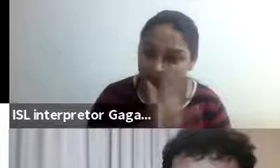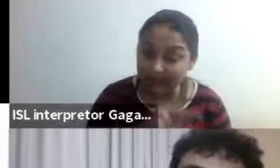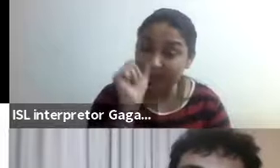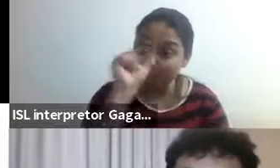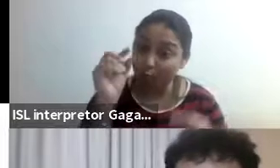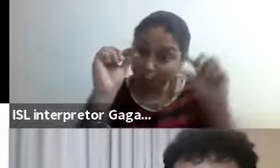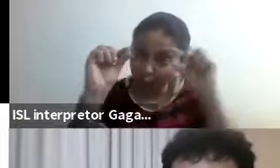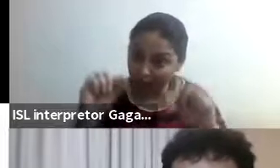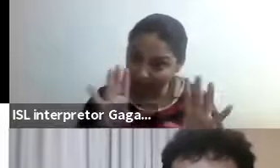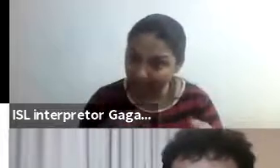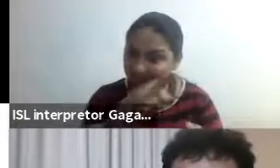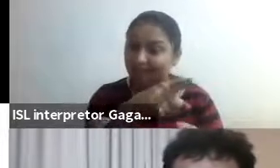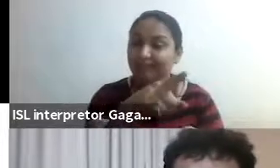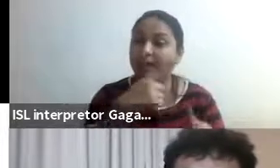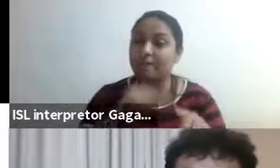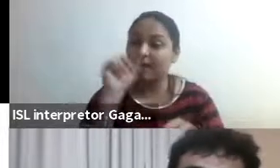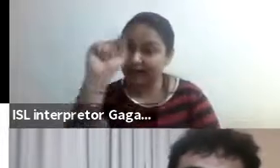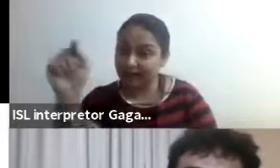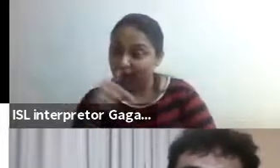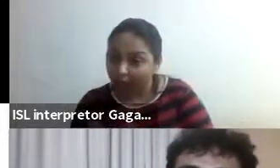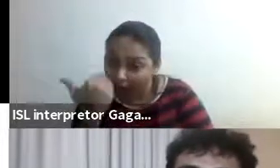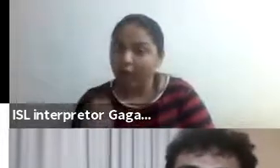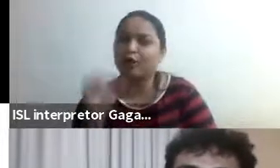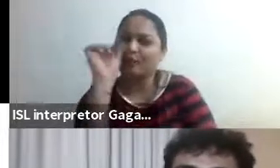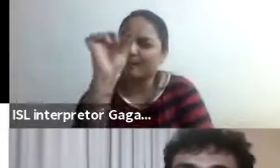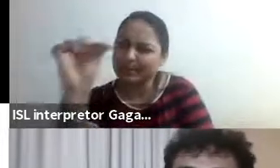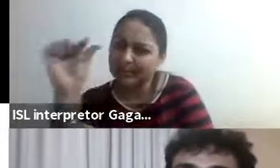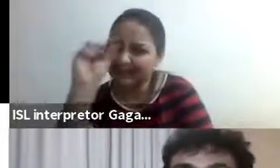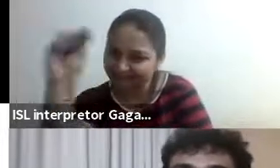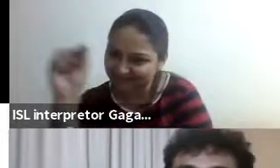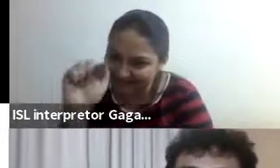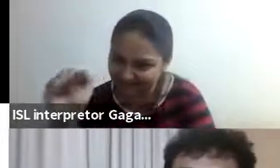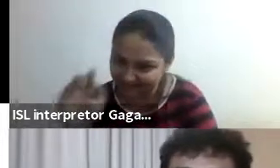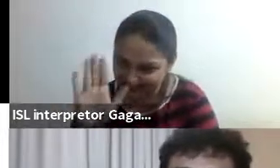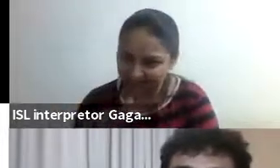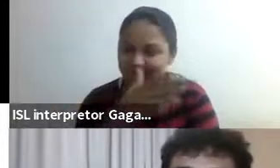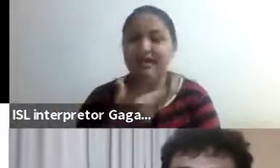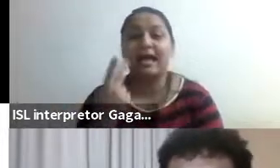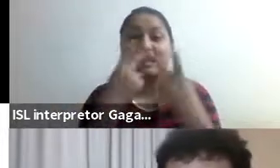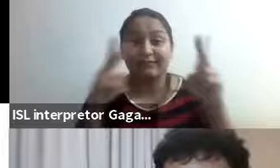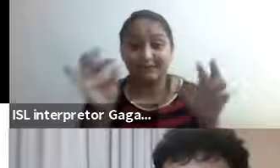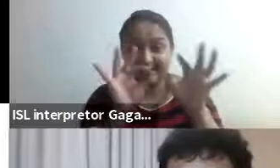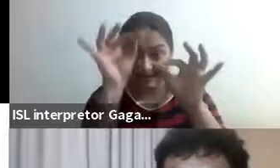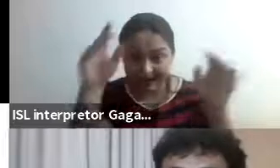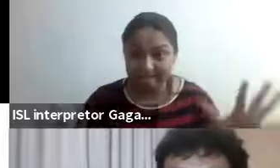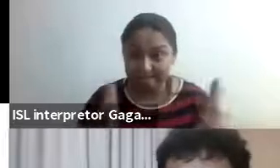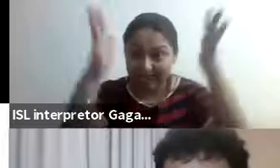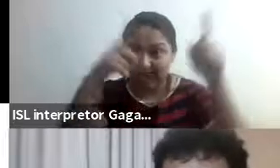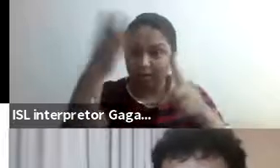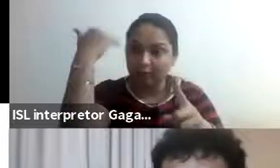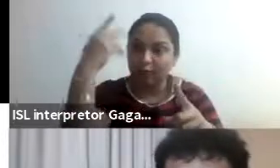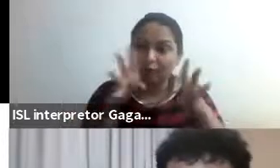judgment or anything. This is just a mark of how she has made certain decisions to change her